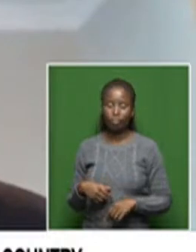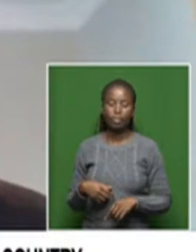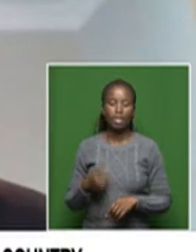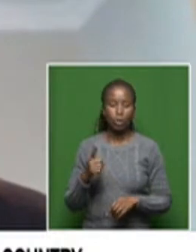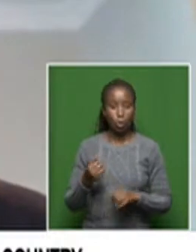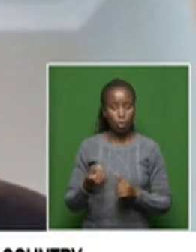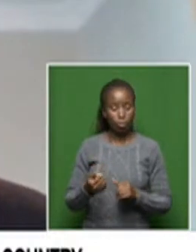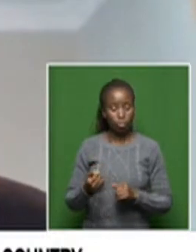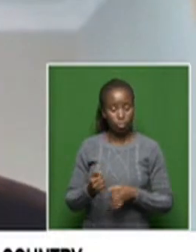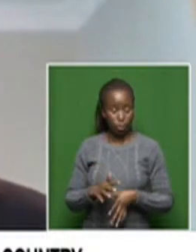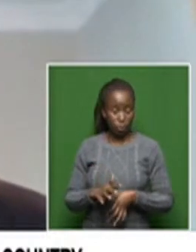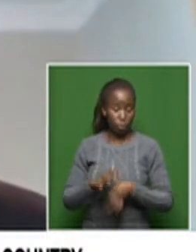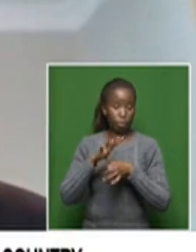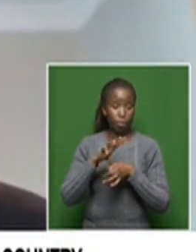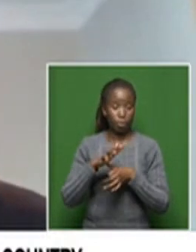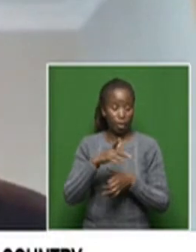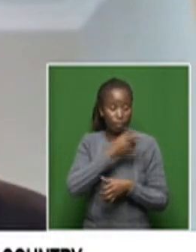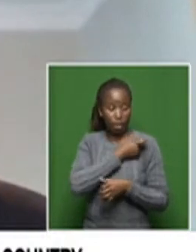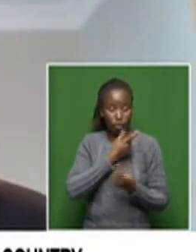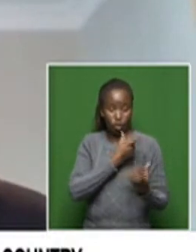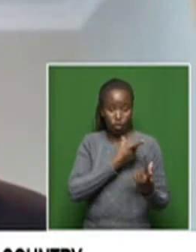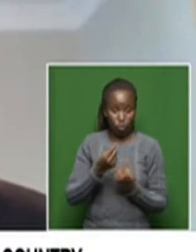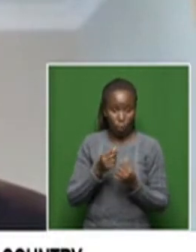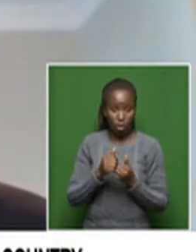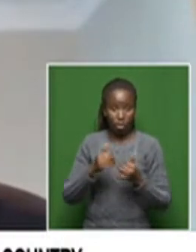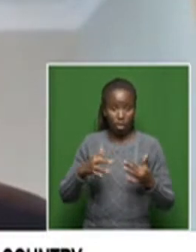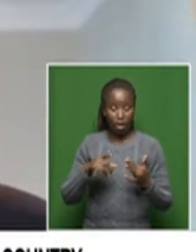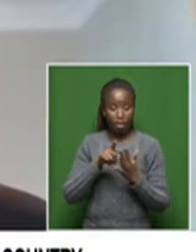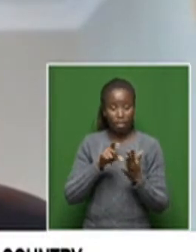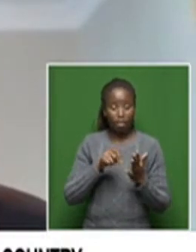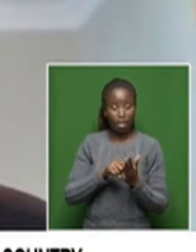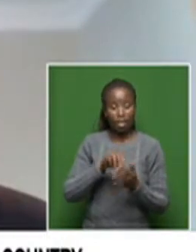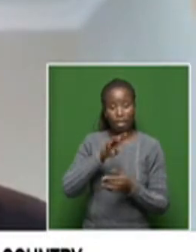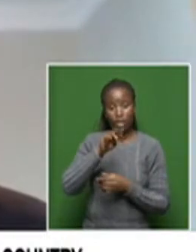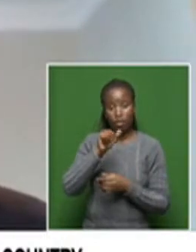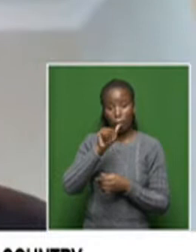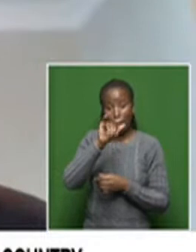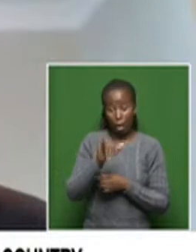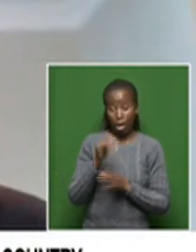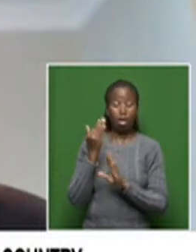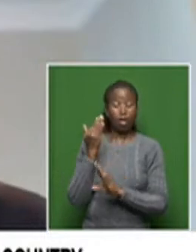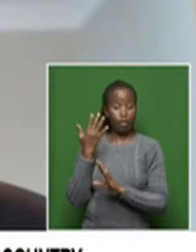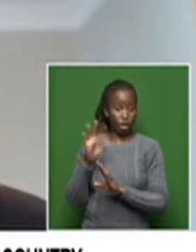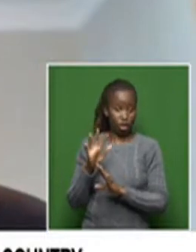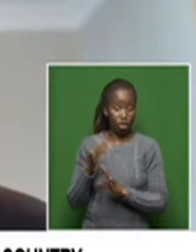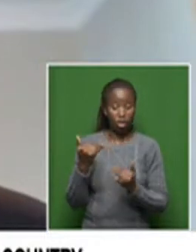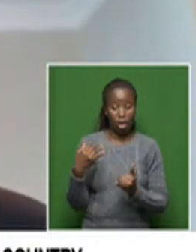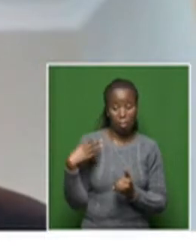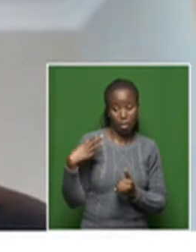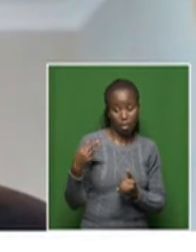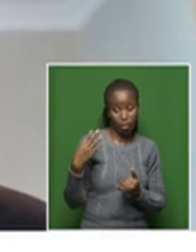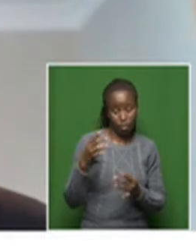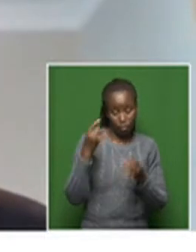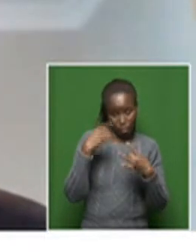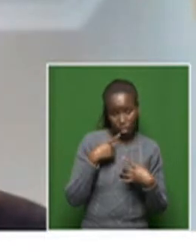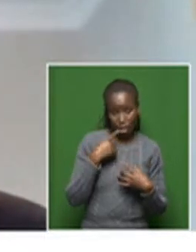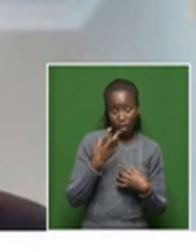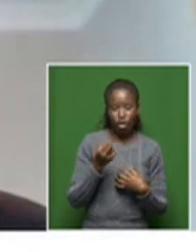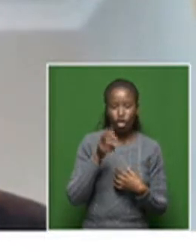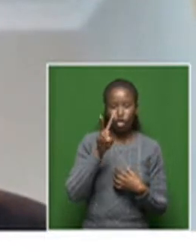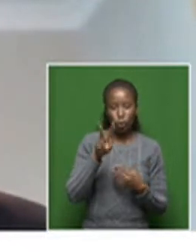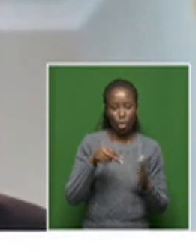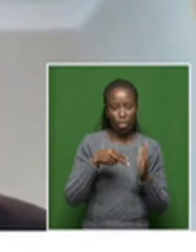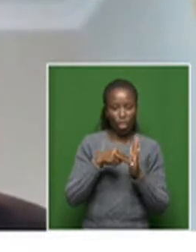national rollout, which was on the 17th of May, we have now, as the minister informed us, crossed the 2,000 vaccination